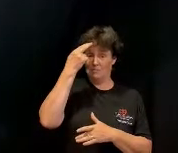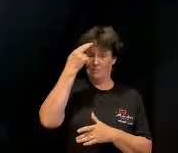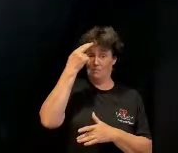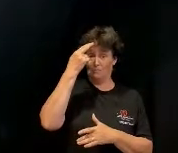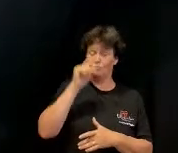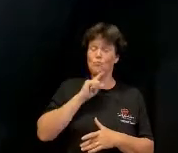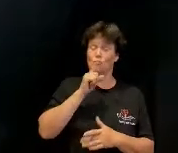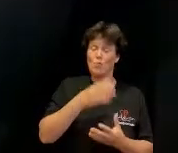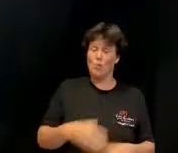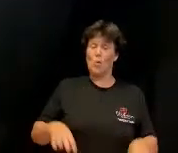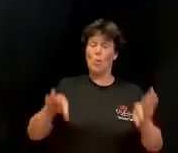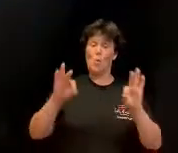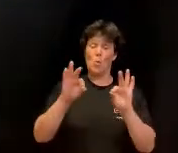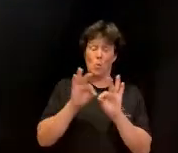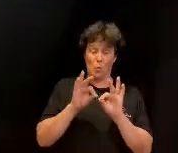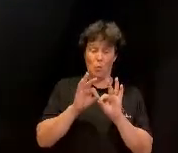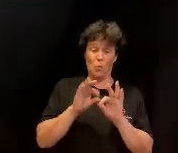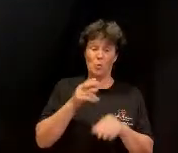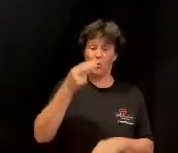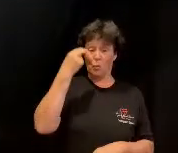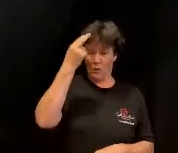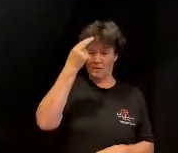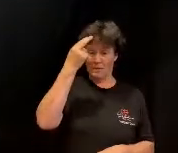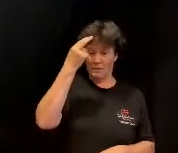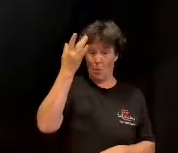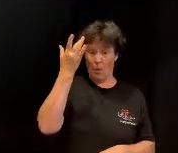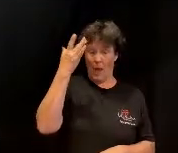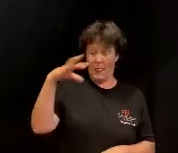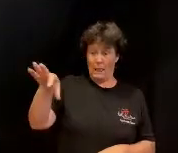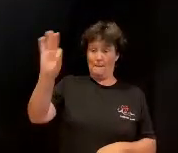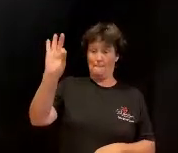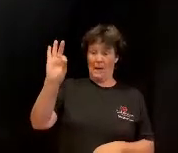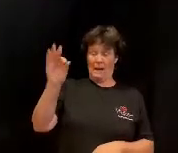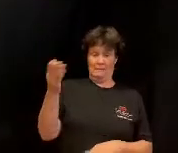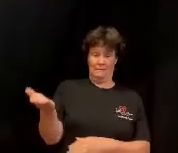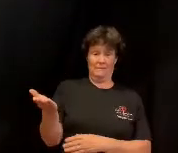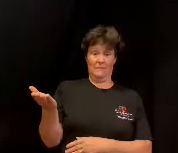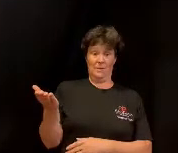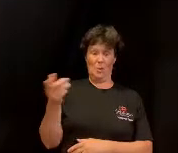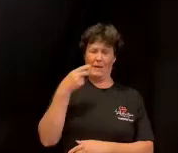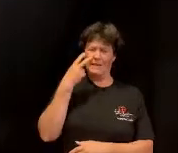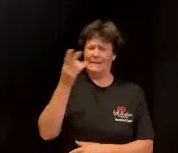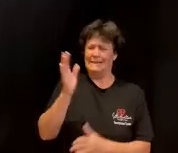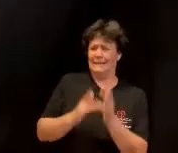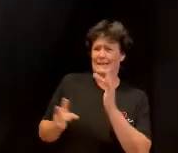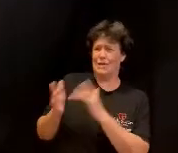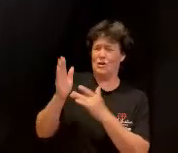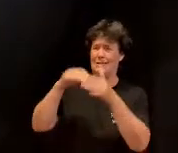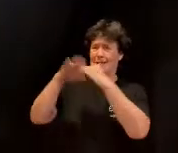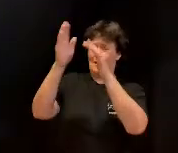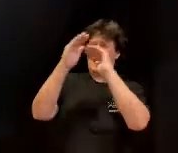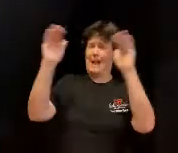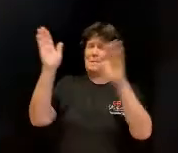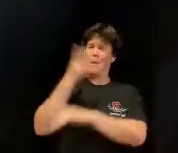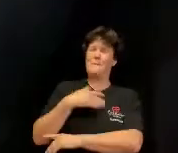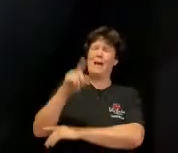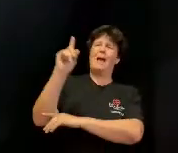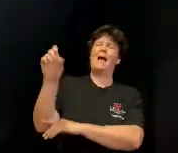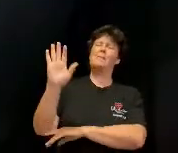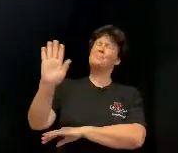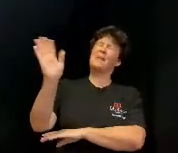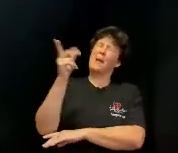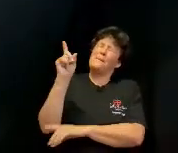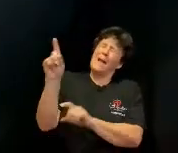I guarantee he done it on purpose. I'm going to find out. When I see Jesus, what my first way? Just get me